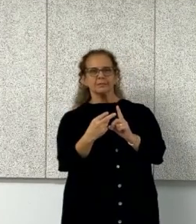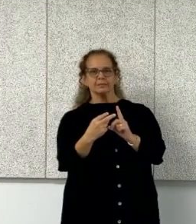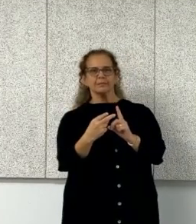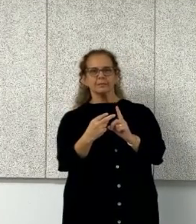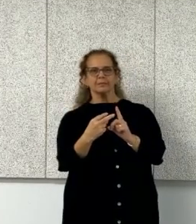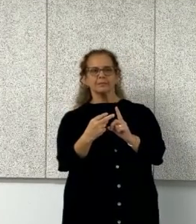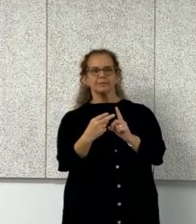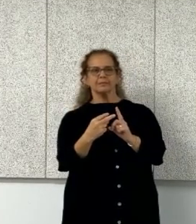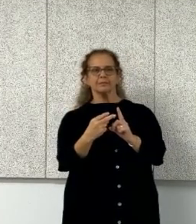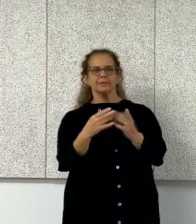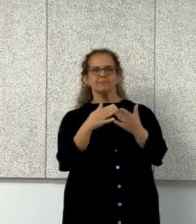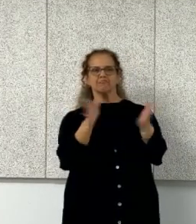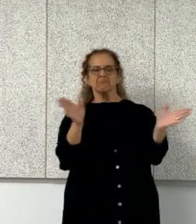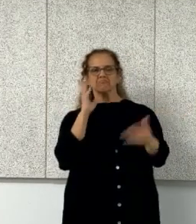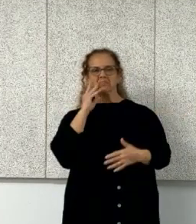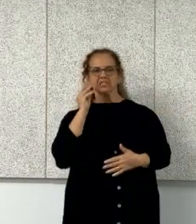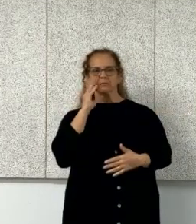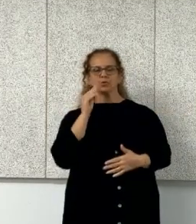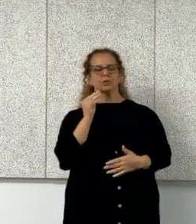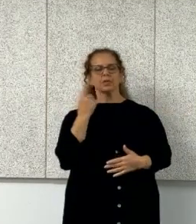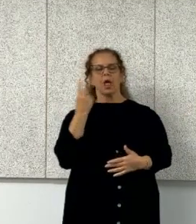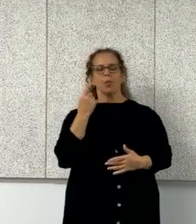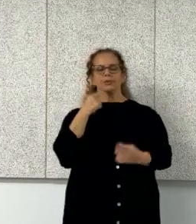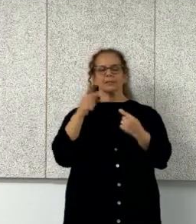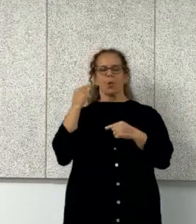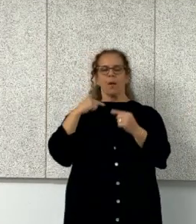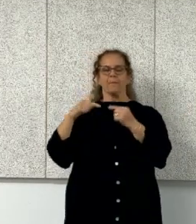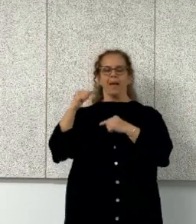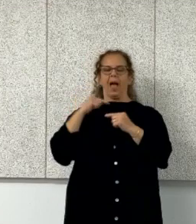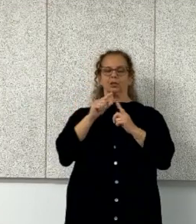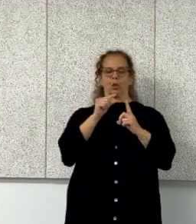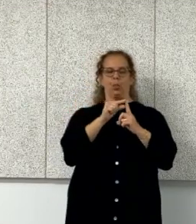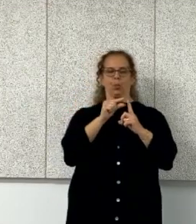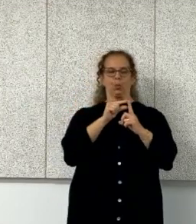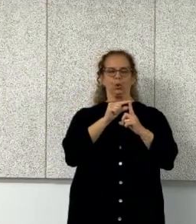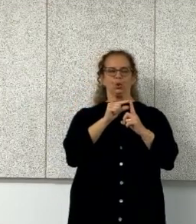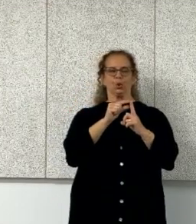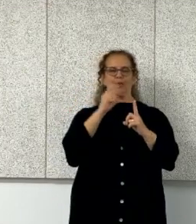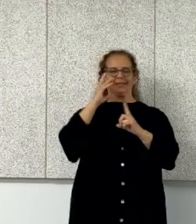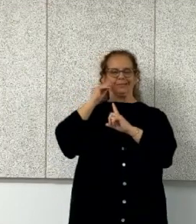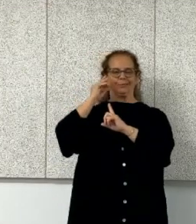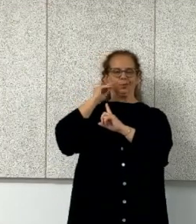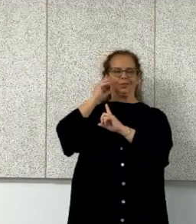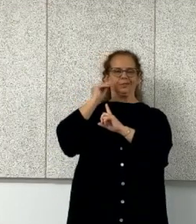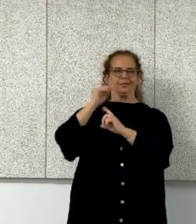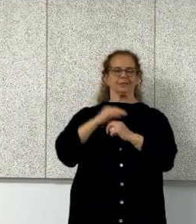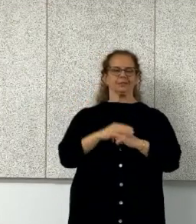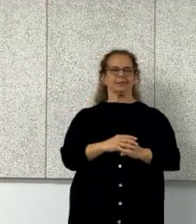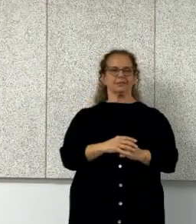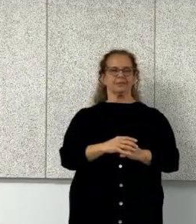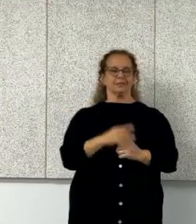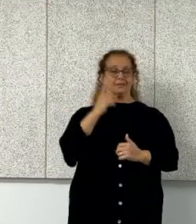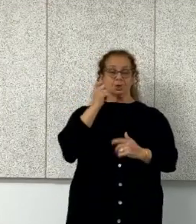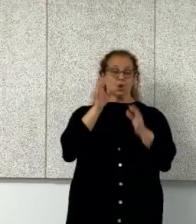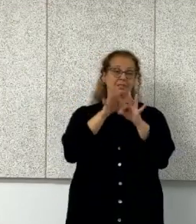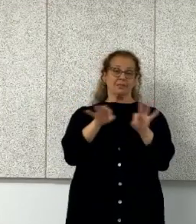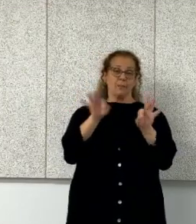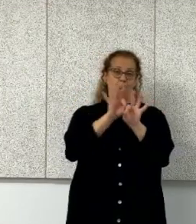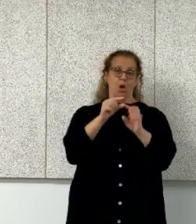the experience. And I just keep going back to that word, because I think that it's such an important